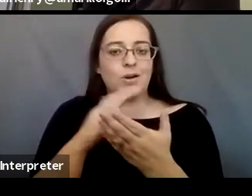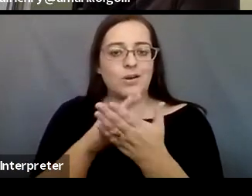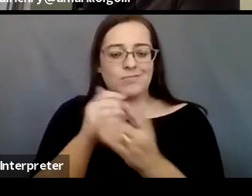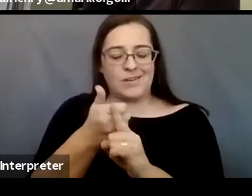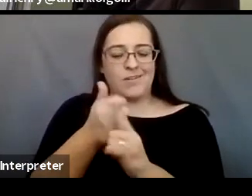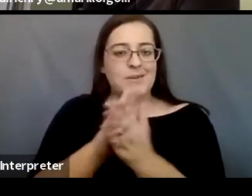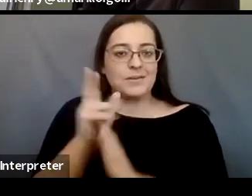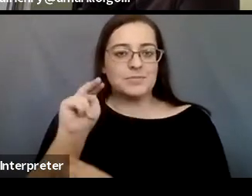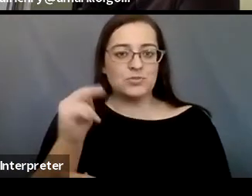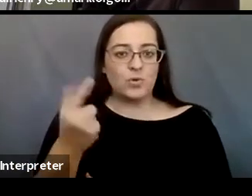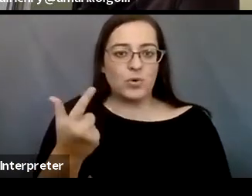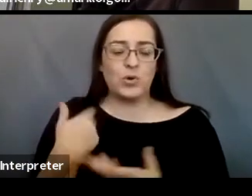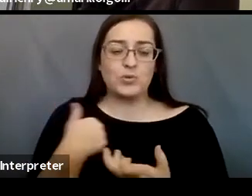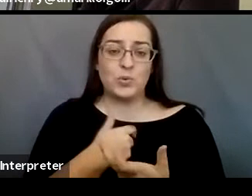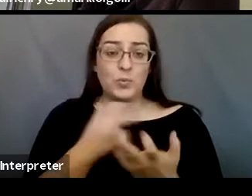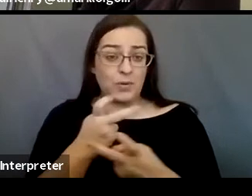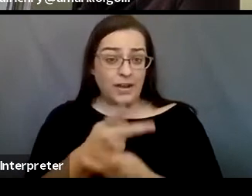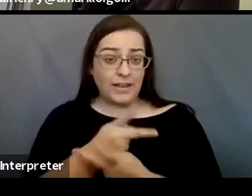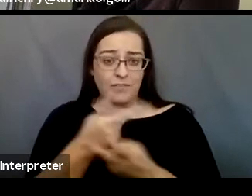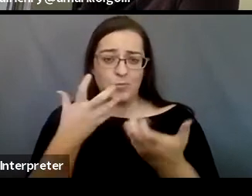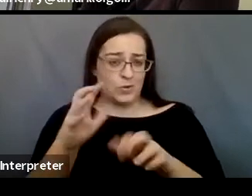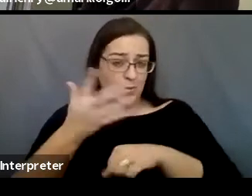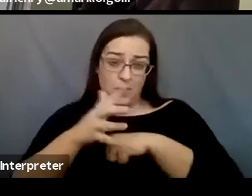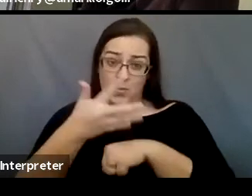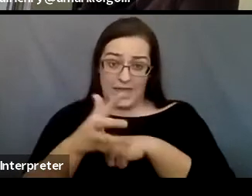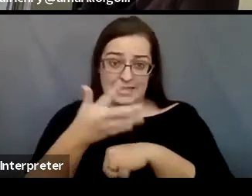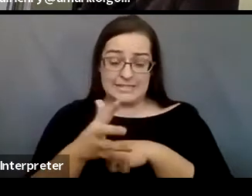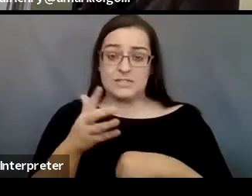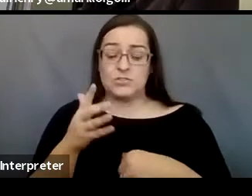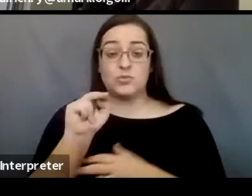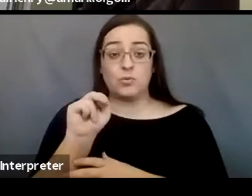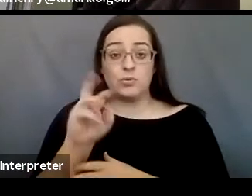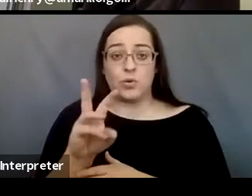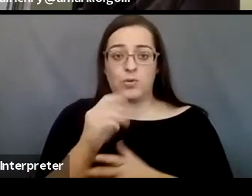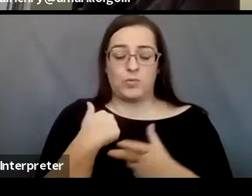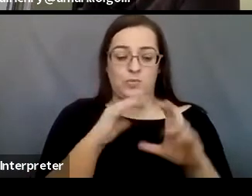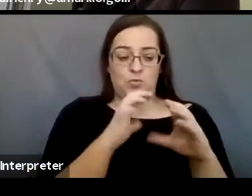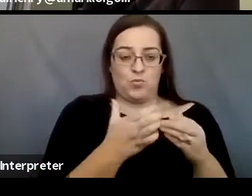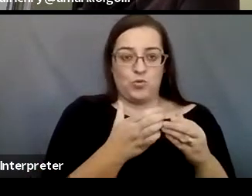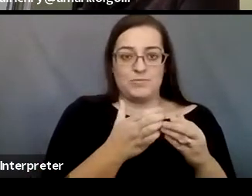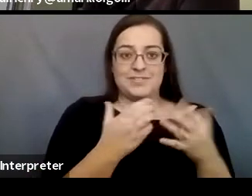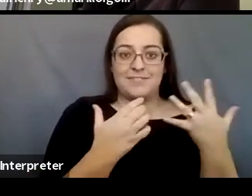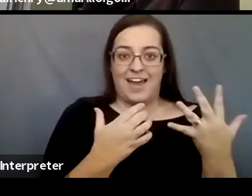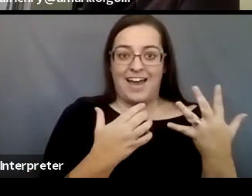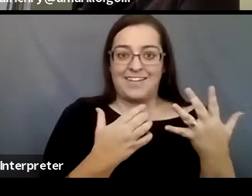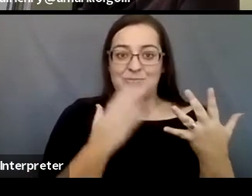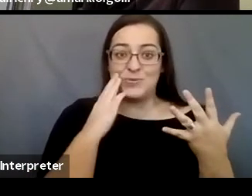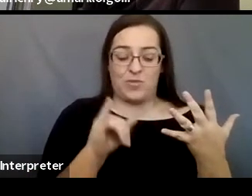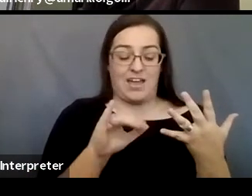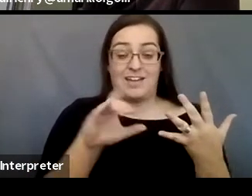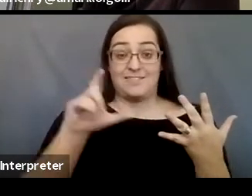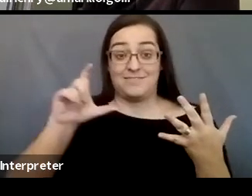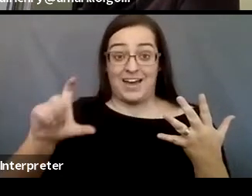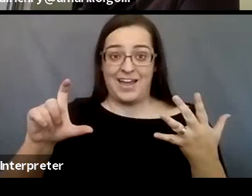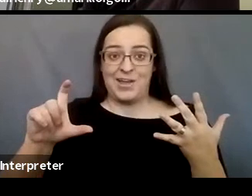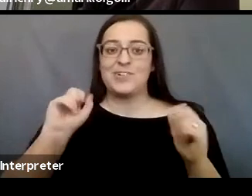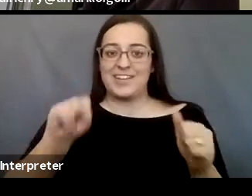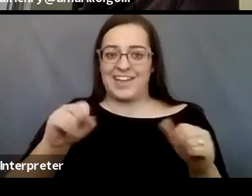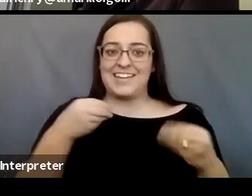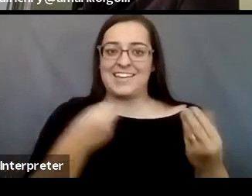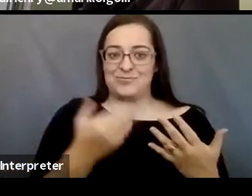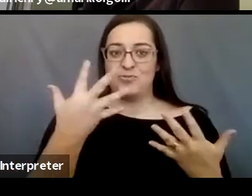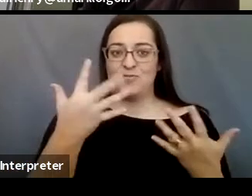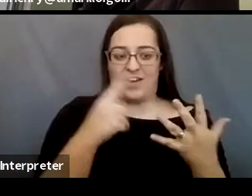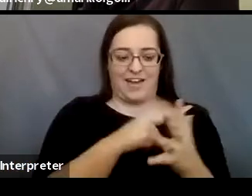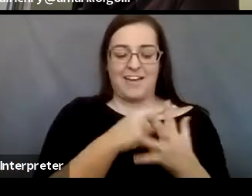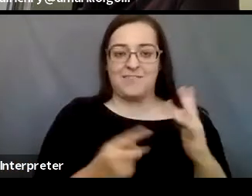single dose of this? So like in Northwest, we're grouping our schedules in groups of 5, so that we know that we have 5 people ready to go as soon as